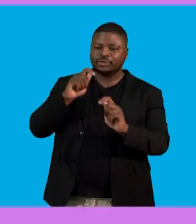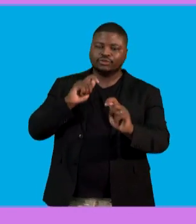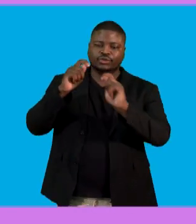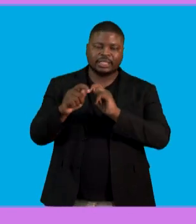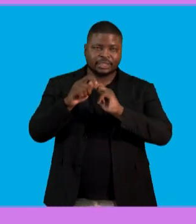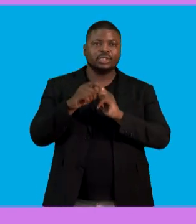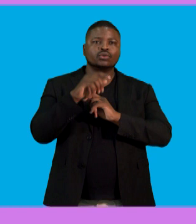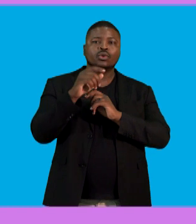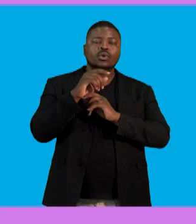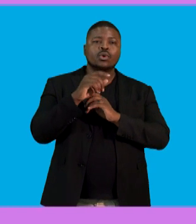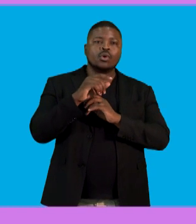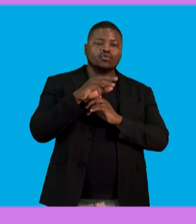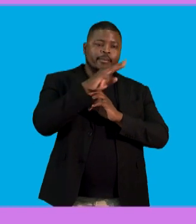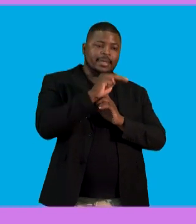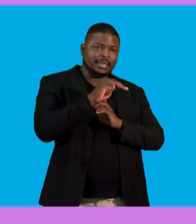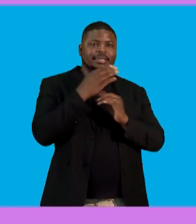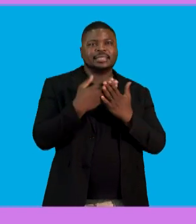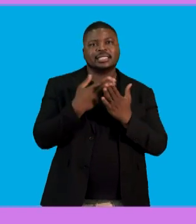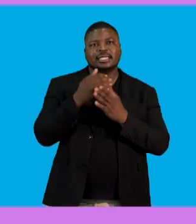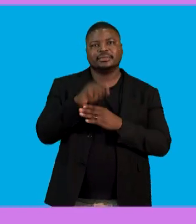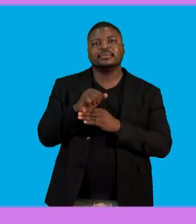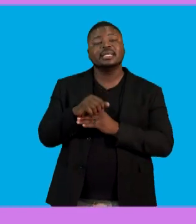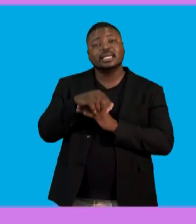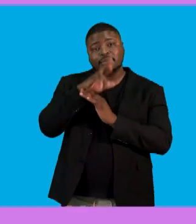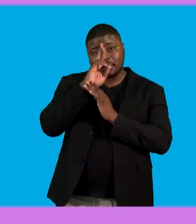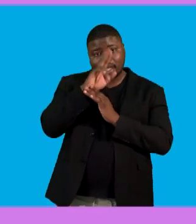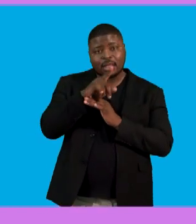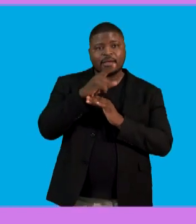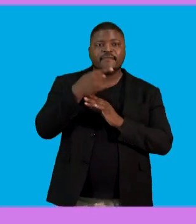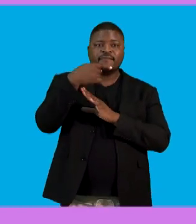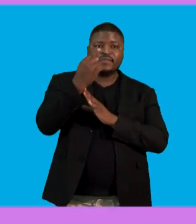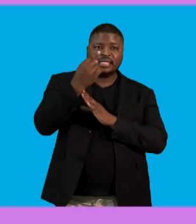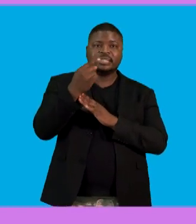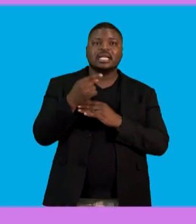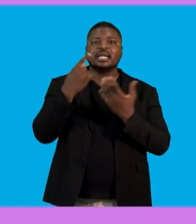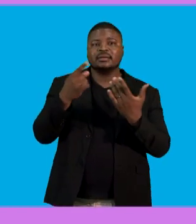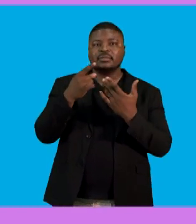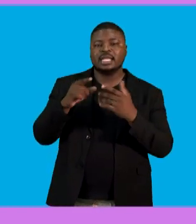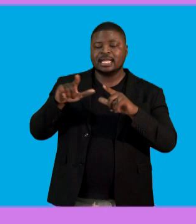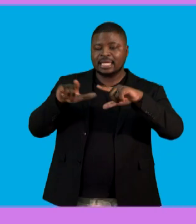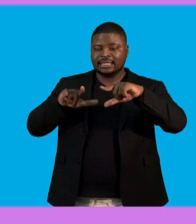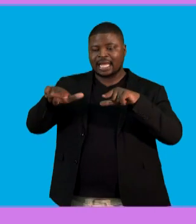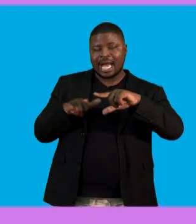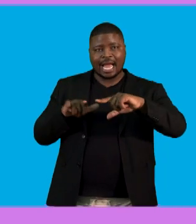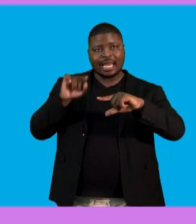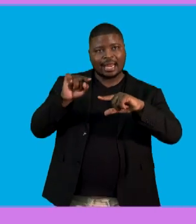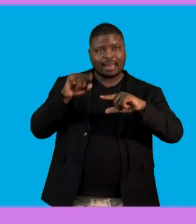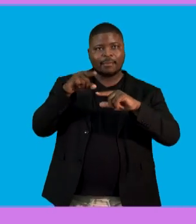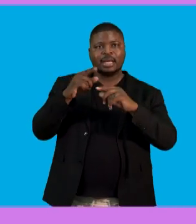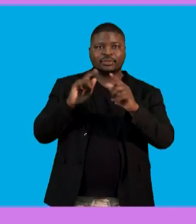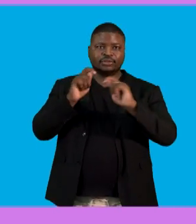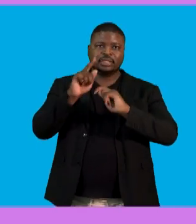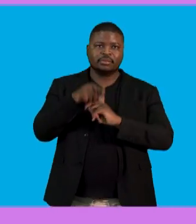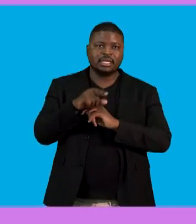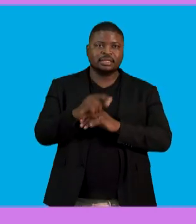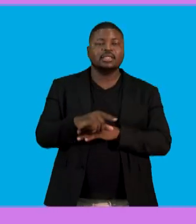divide units that are not the same. So what do we do? Firstly, we convert the units of the tile. Then we're using